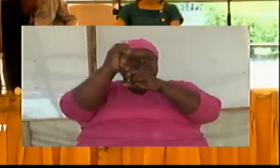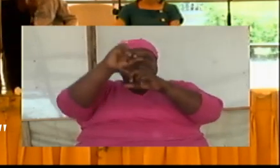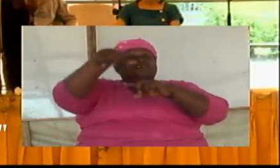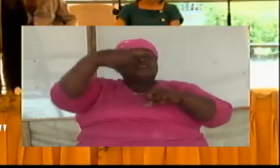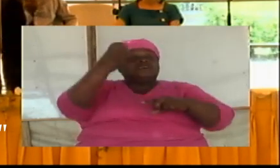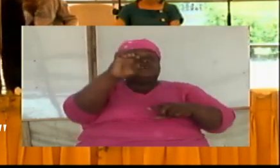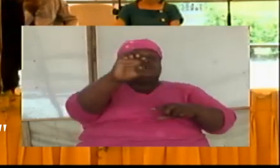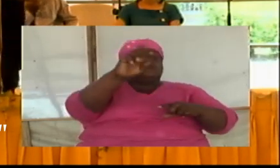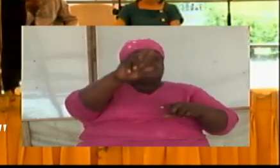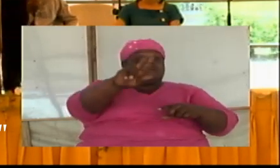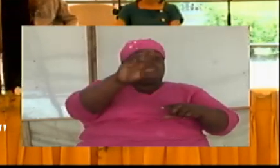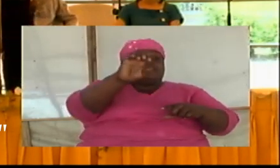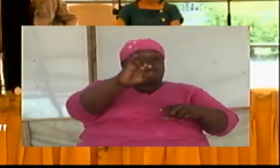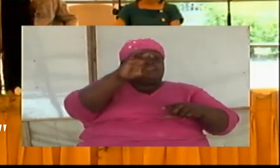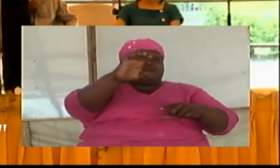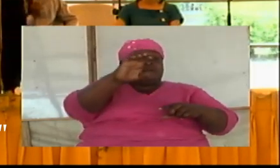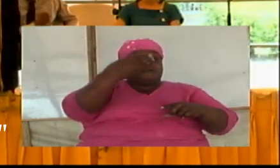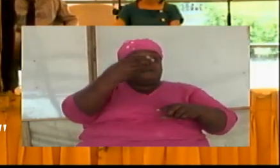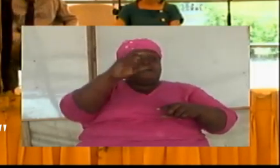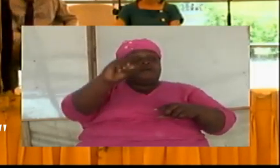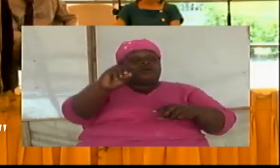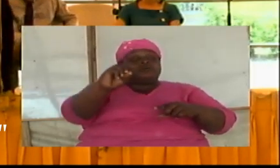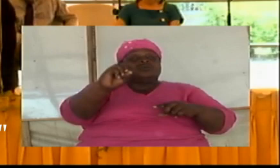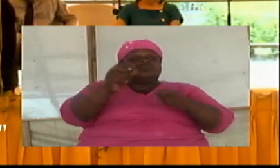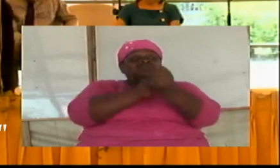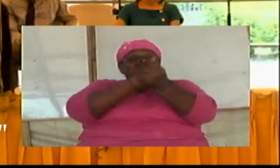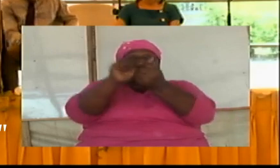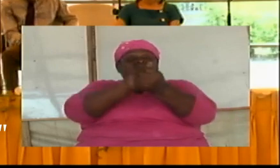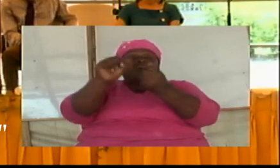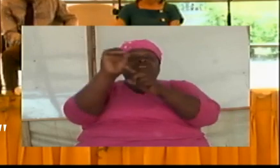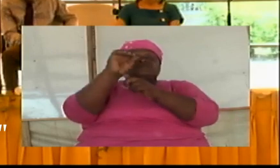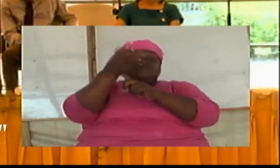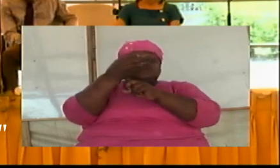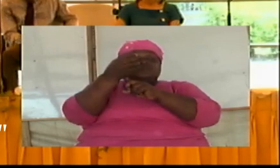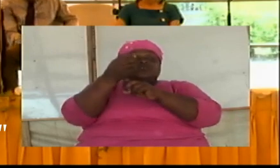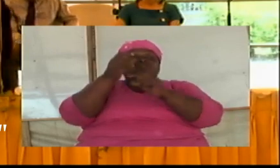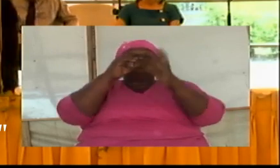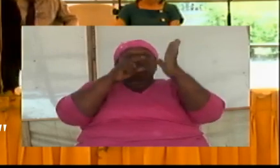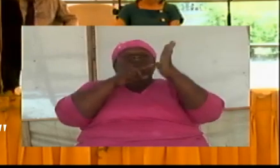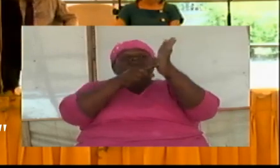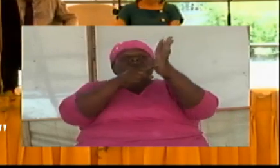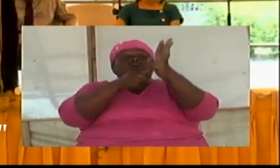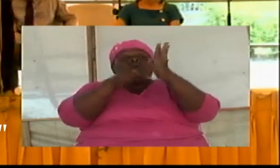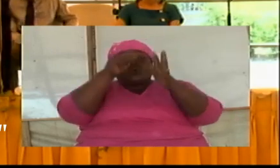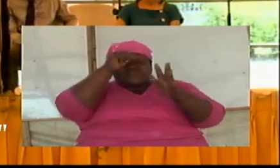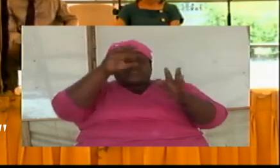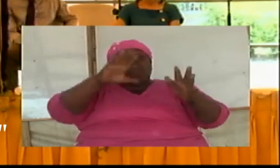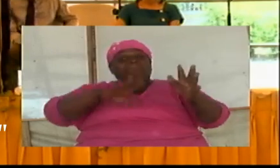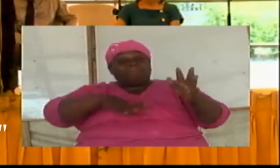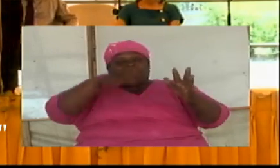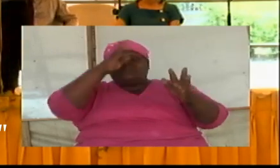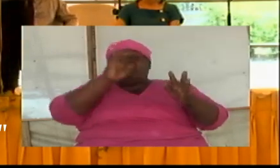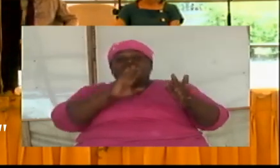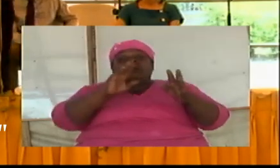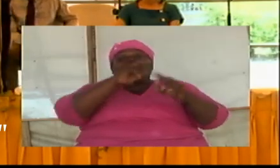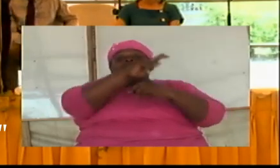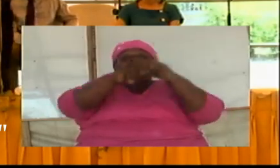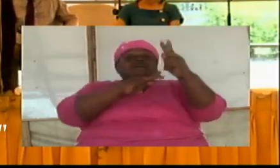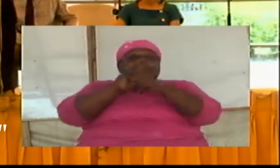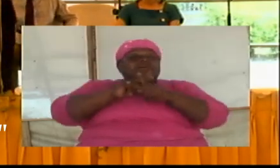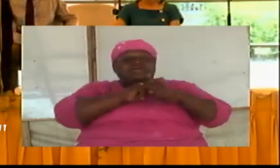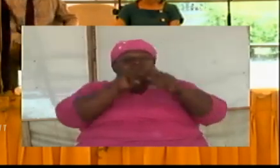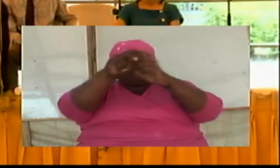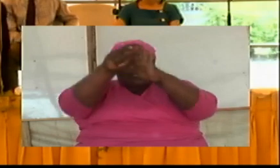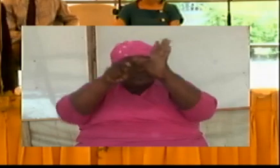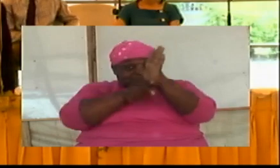the city. But because she showed them kindness, she made a request. She said, I want when you come into the